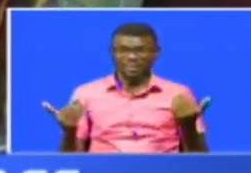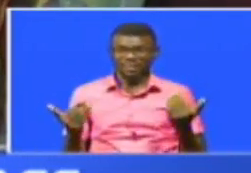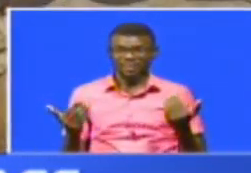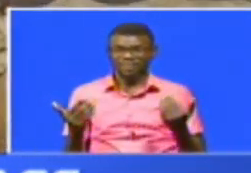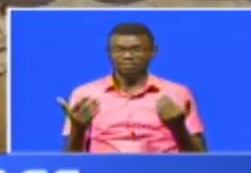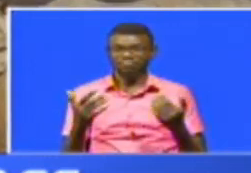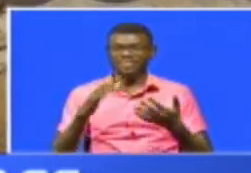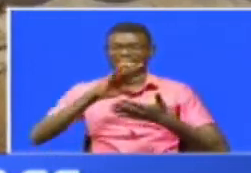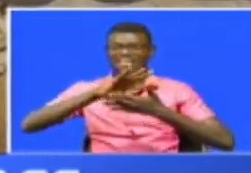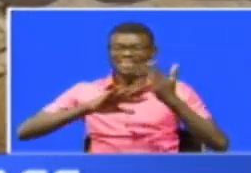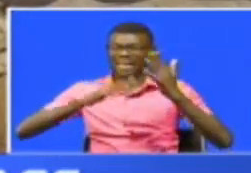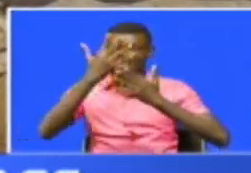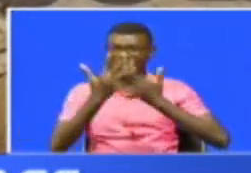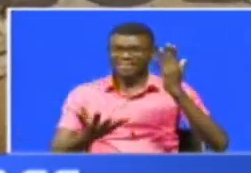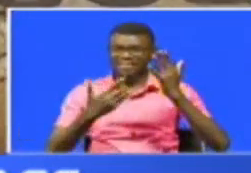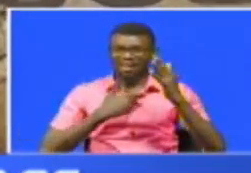mosquito nets.